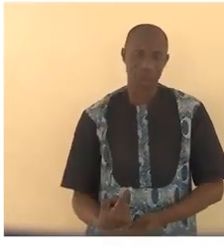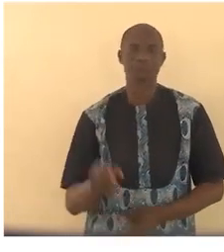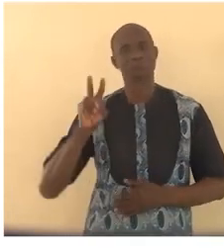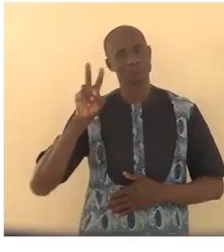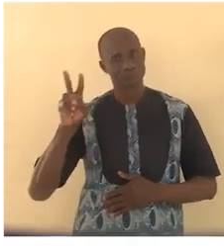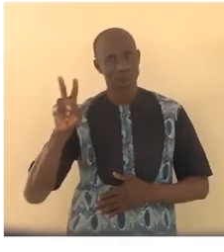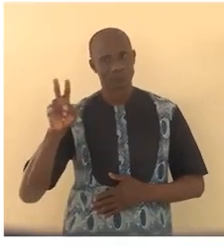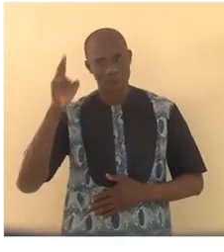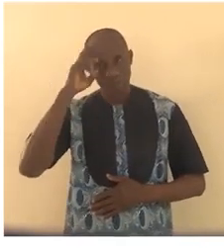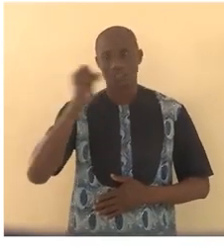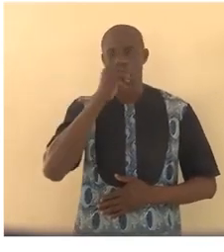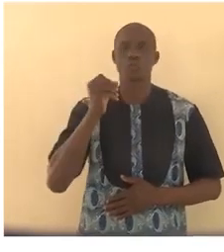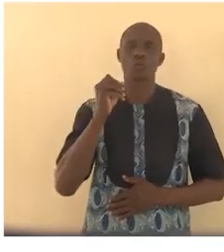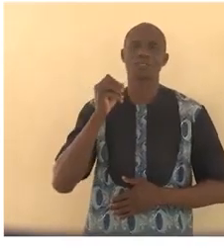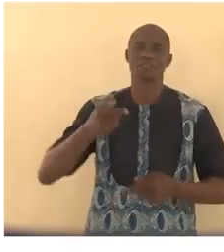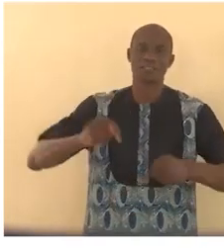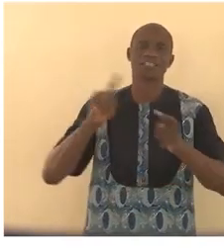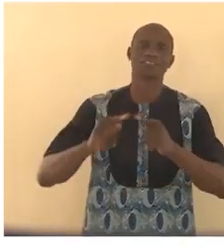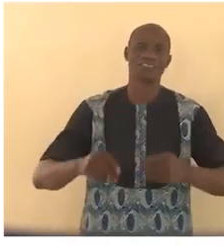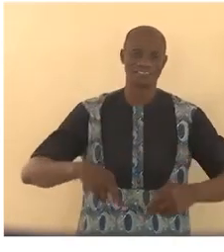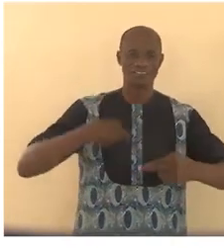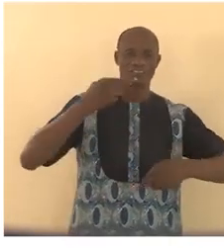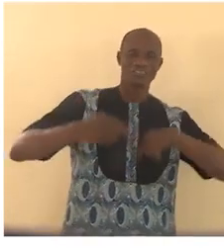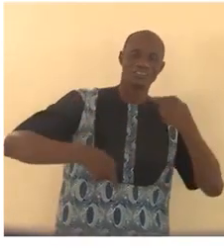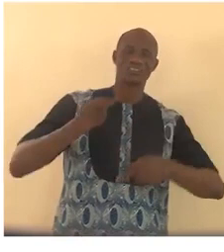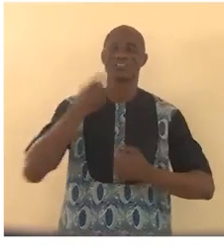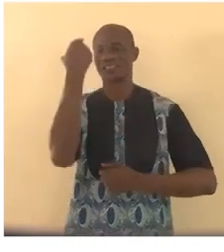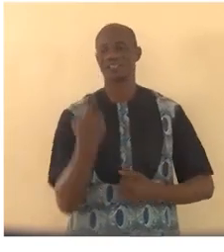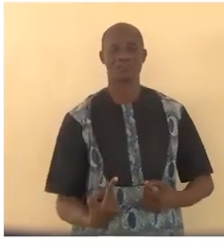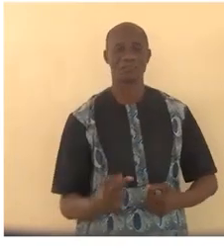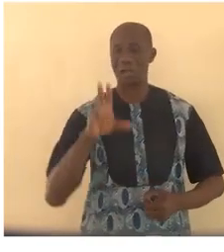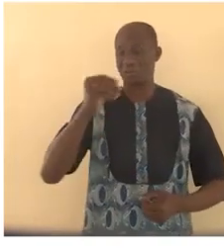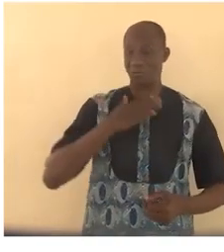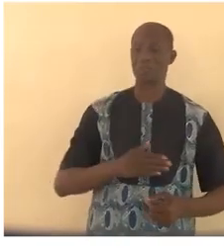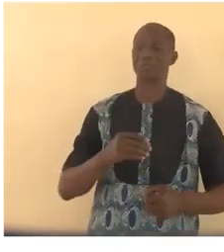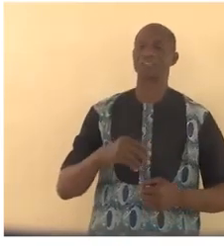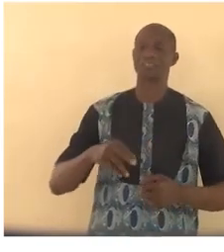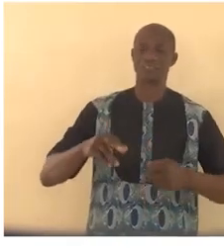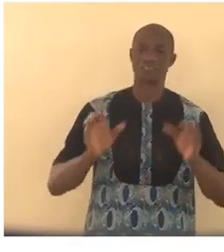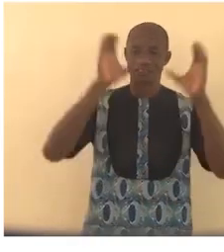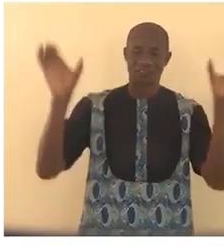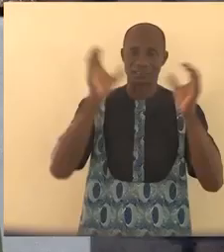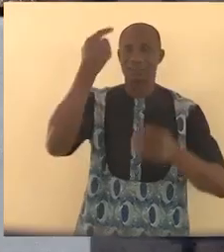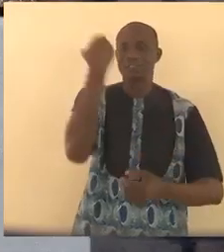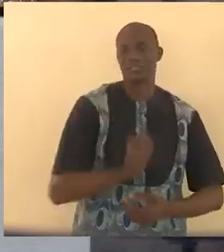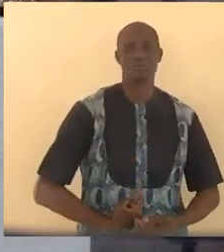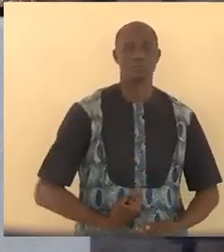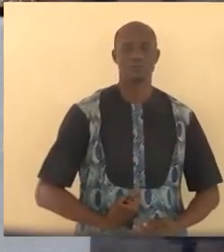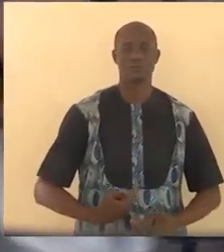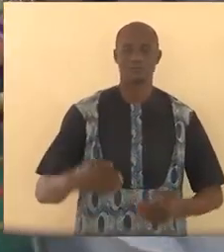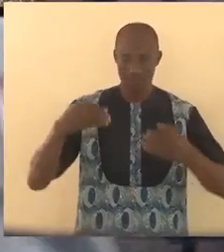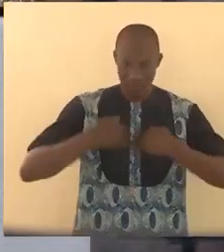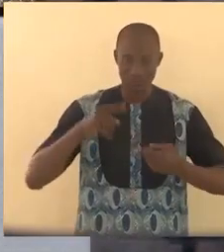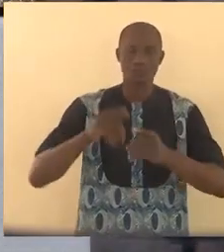himself. Two, he was attempting to rejoice or celebrate alone. And nobody celebrates alone. If it's a celebration, it has